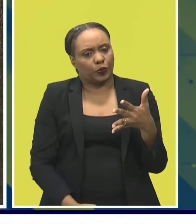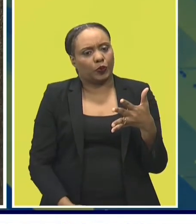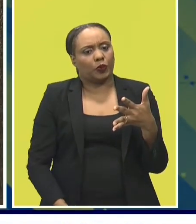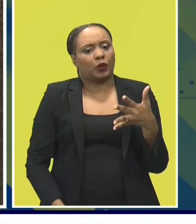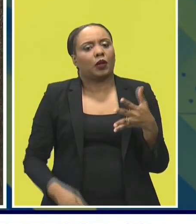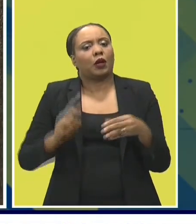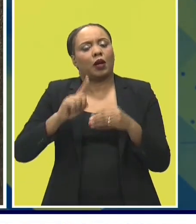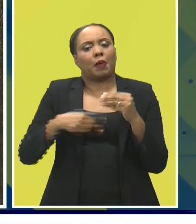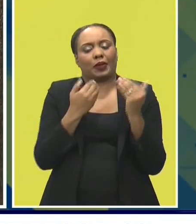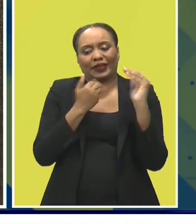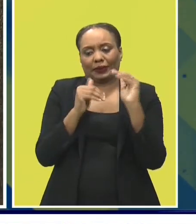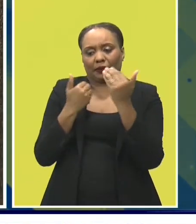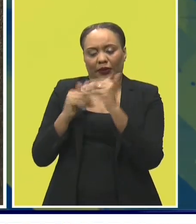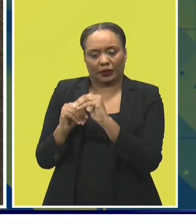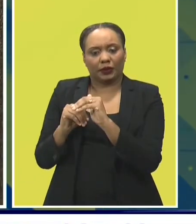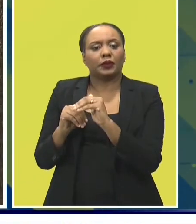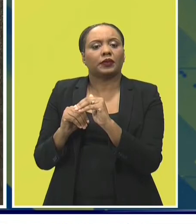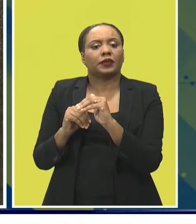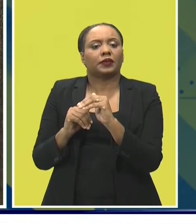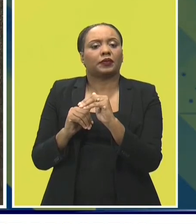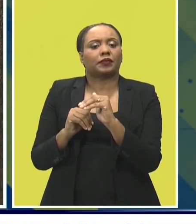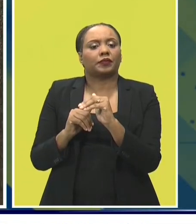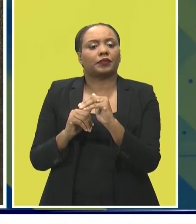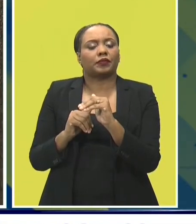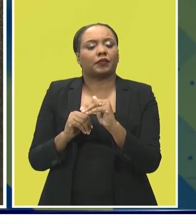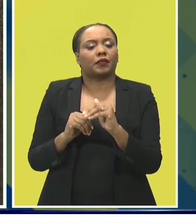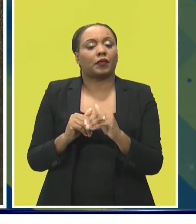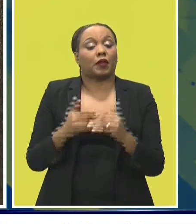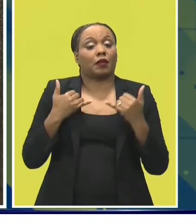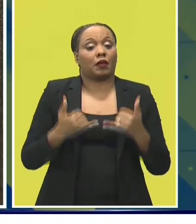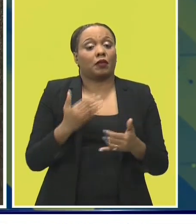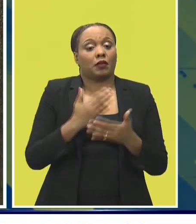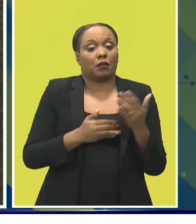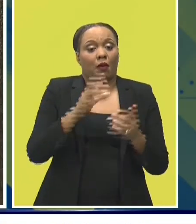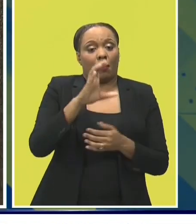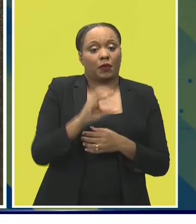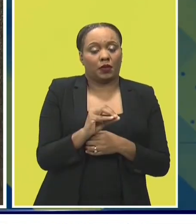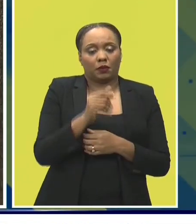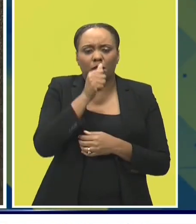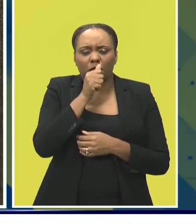reports for its entities. There are currently companies in the private sector